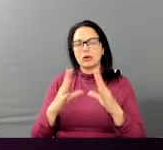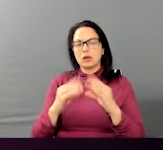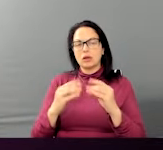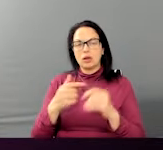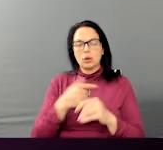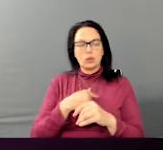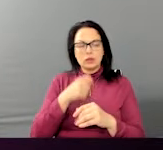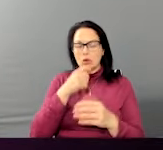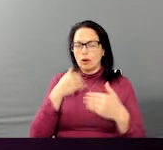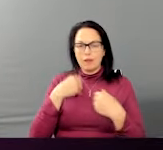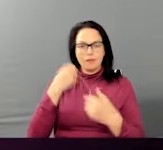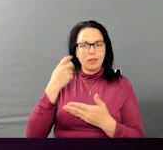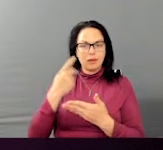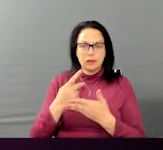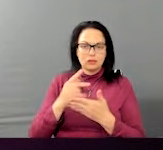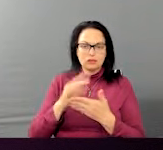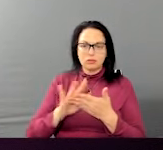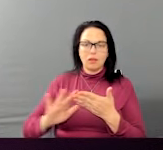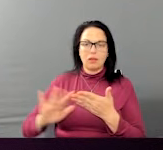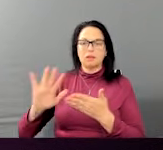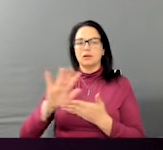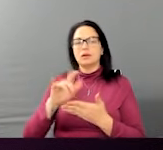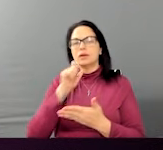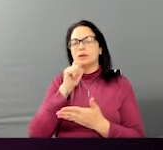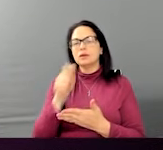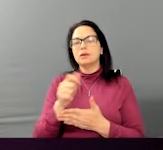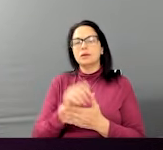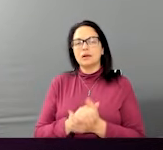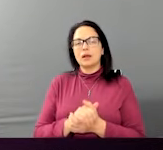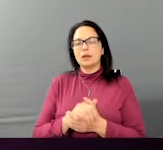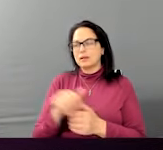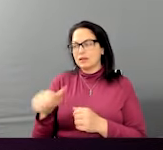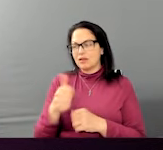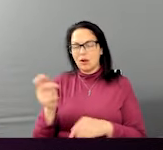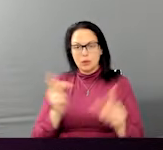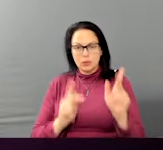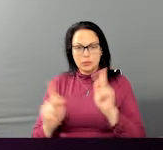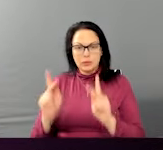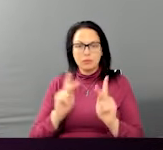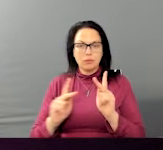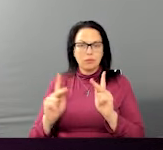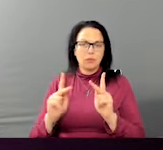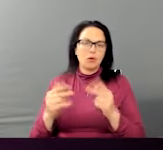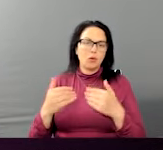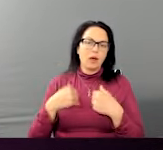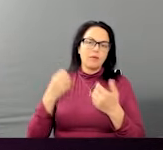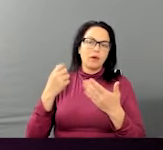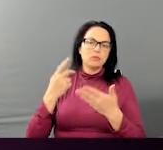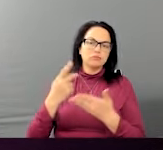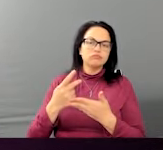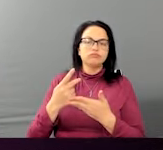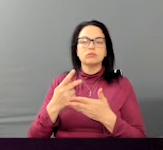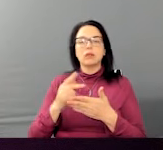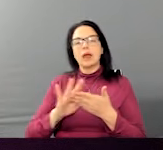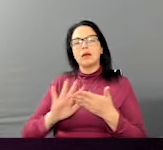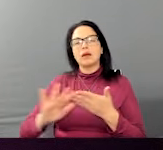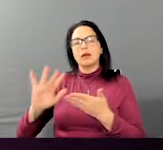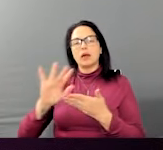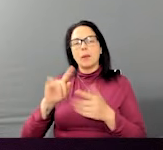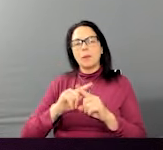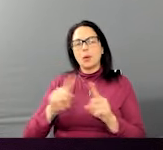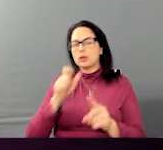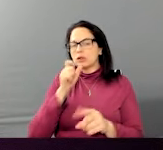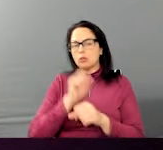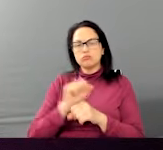an authentication abstraction. There are, other people have made authentication abstractions, but we don't ship one. What we